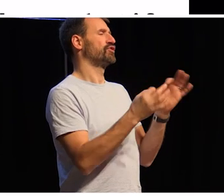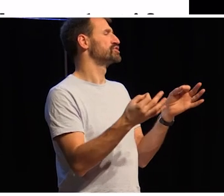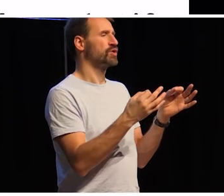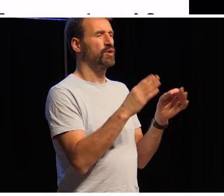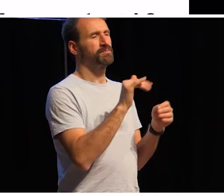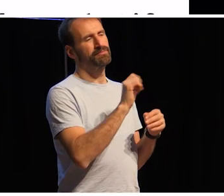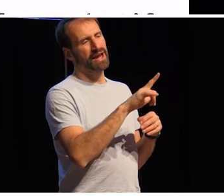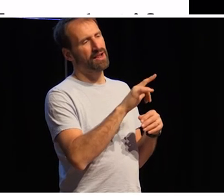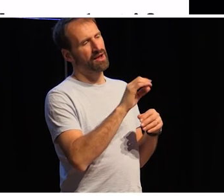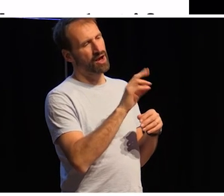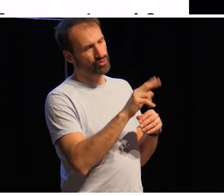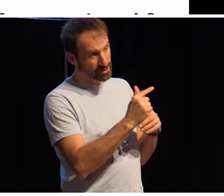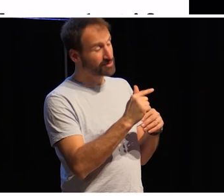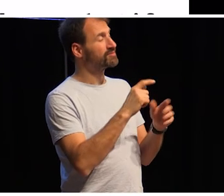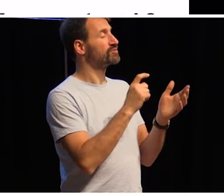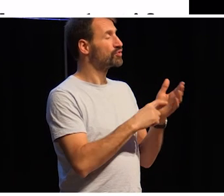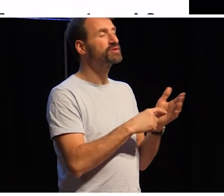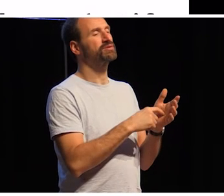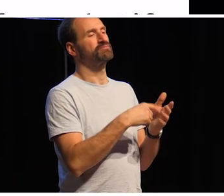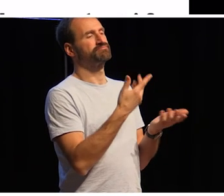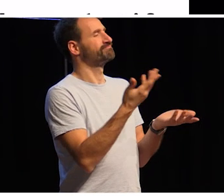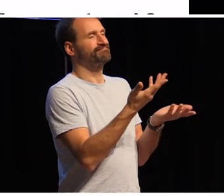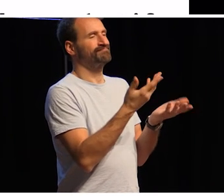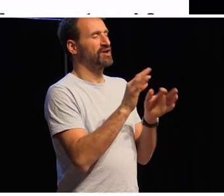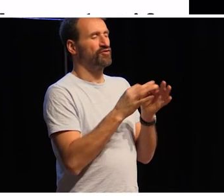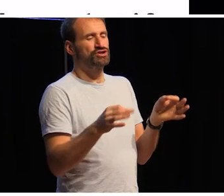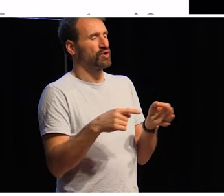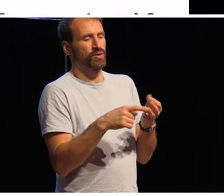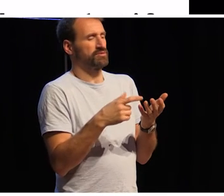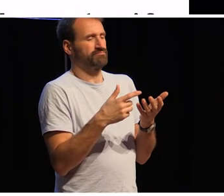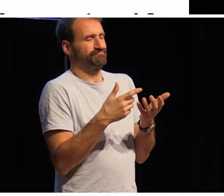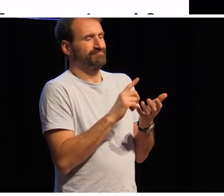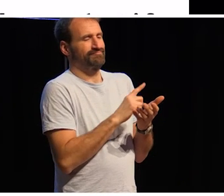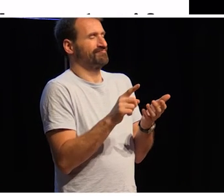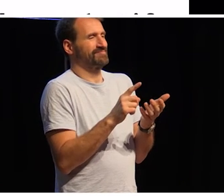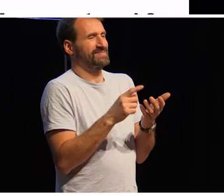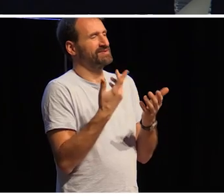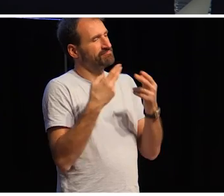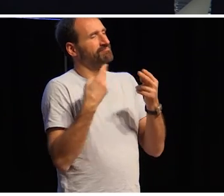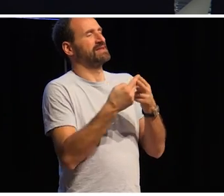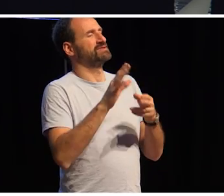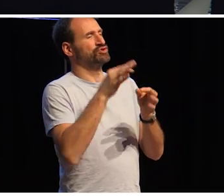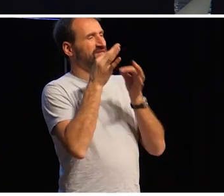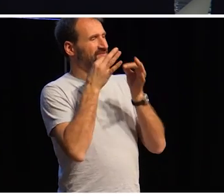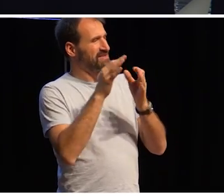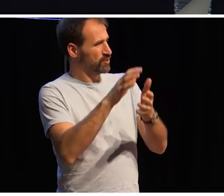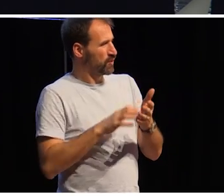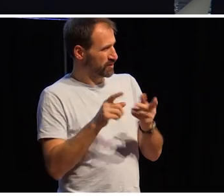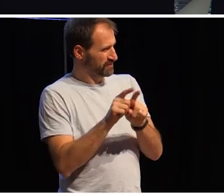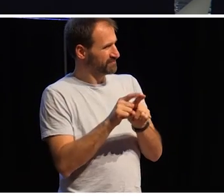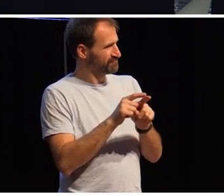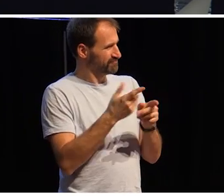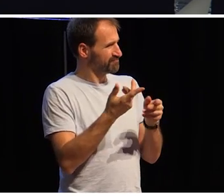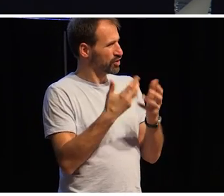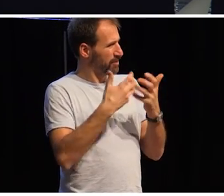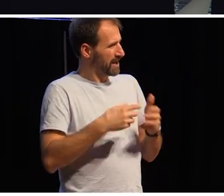match the maps that you've seen so far, we actually delete the optimized code that we've generated. Because we say, well, apparently this